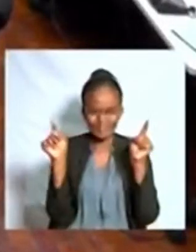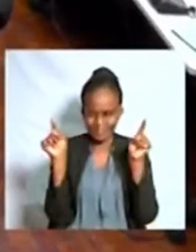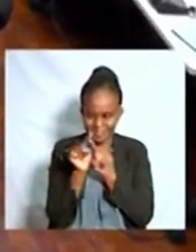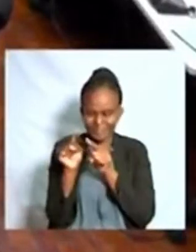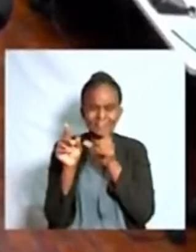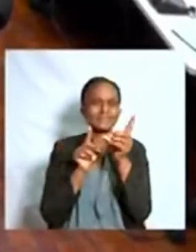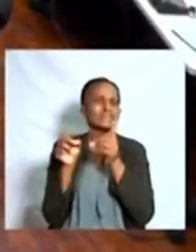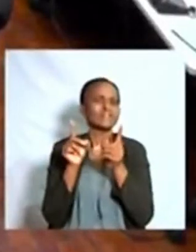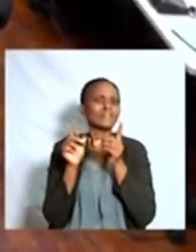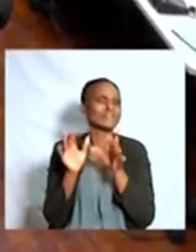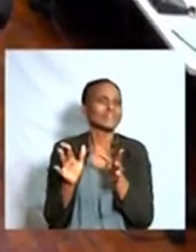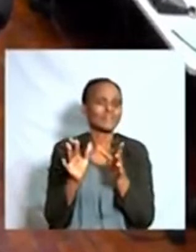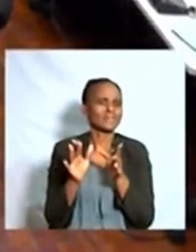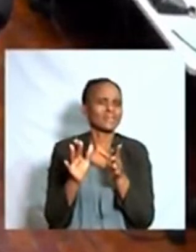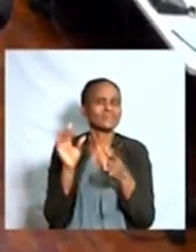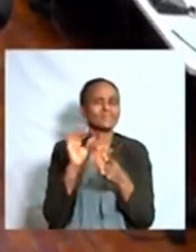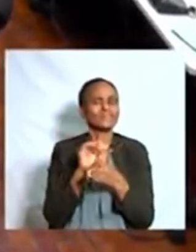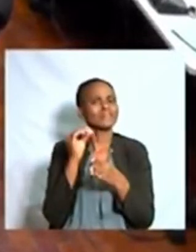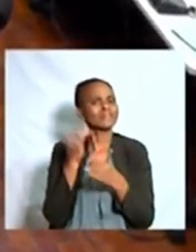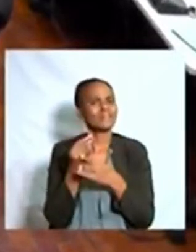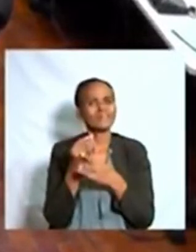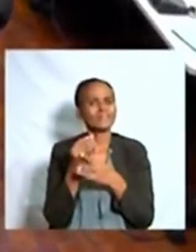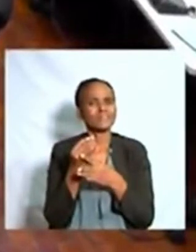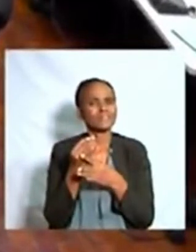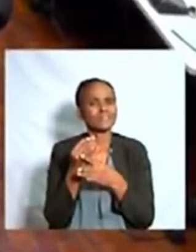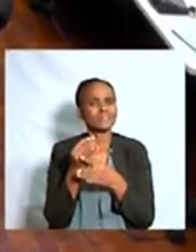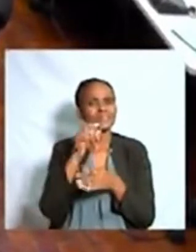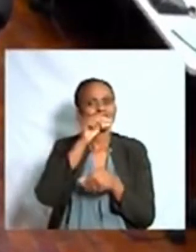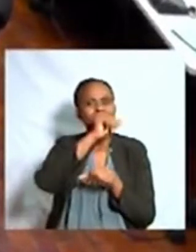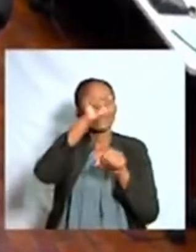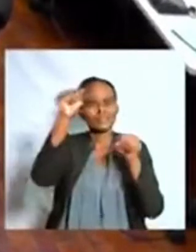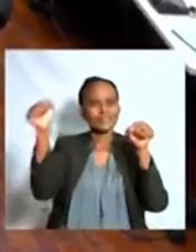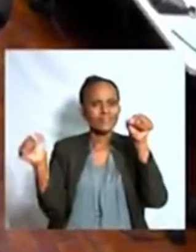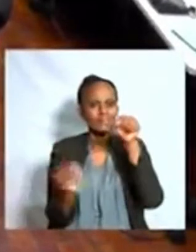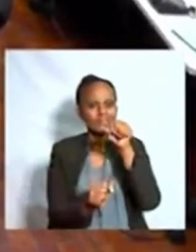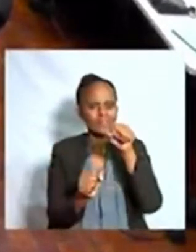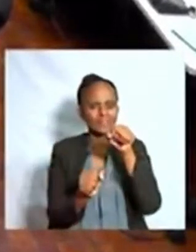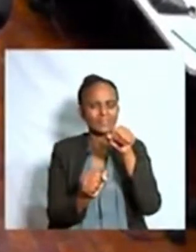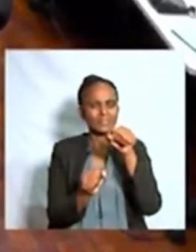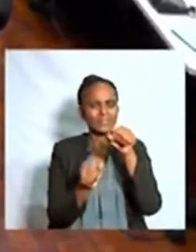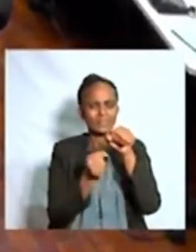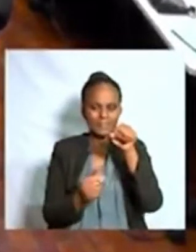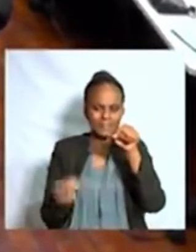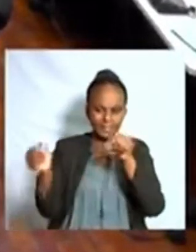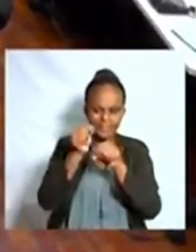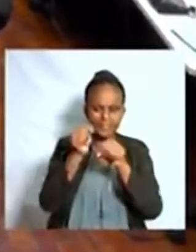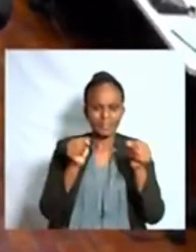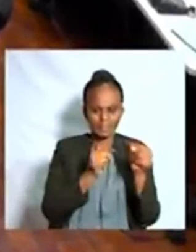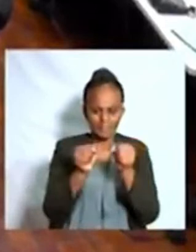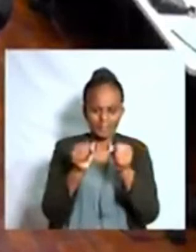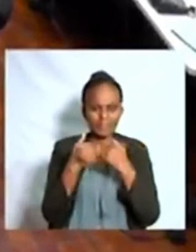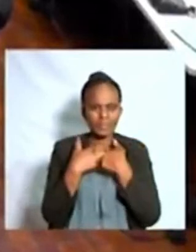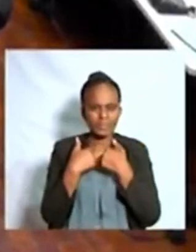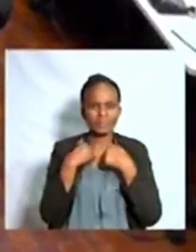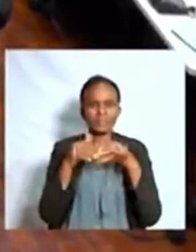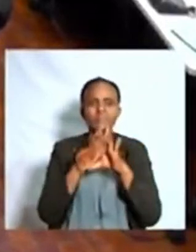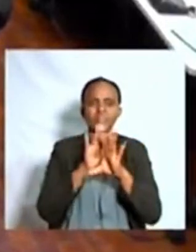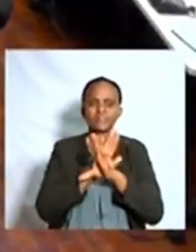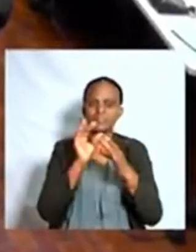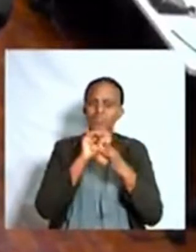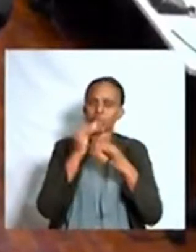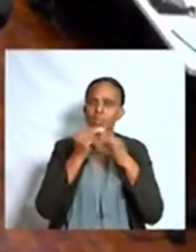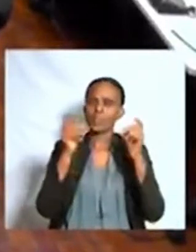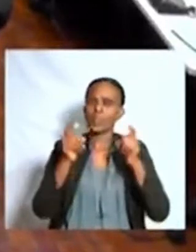capacity? Or demoted? Or maybe, you know the system we have in Zambia, or maybe